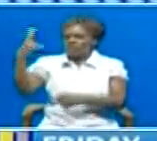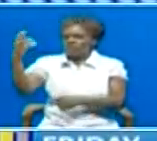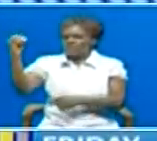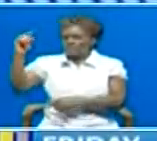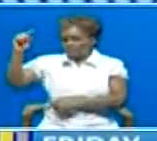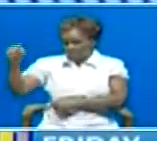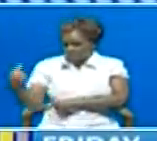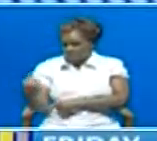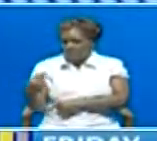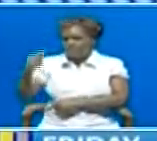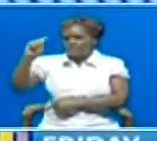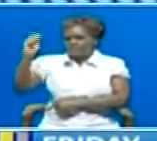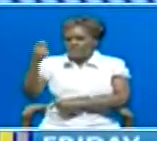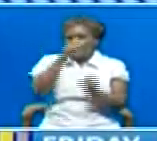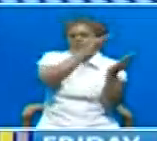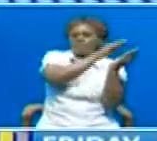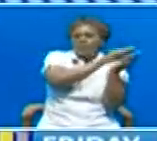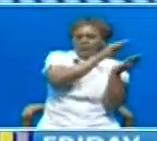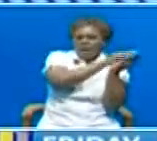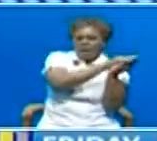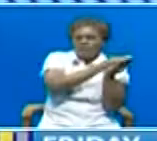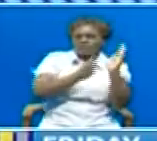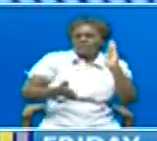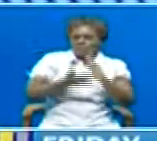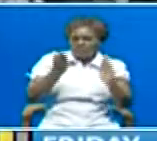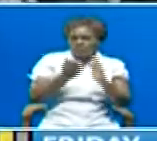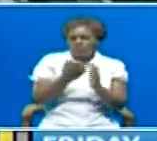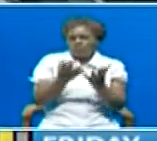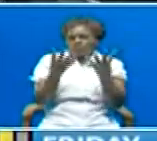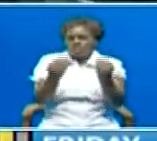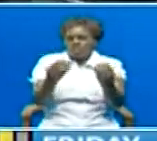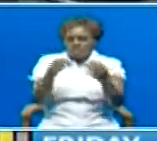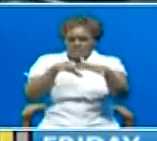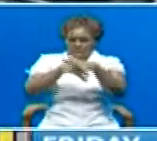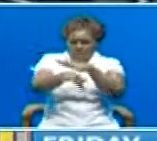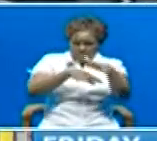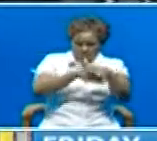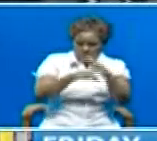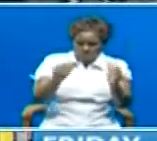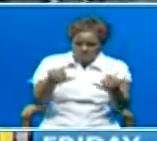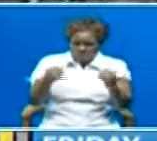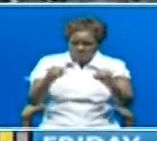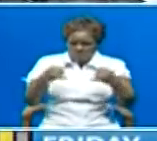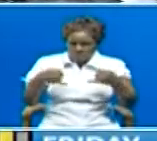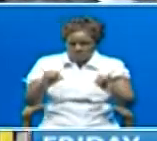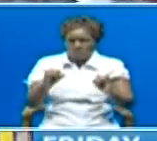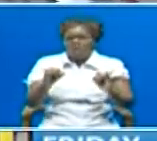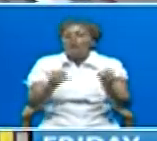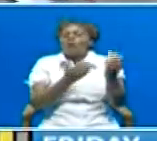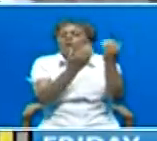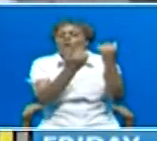20,000 shillings. Kenyan banks have been stepping up efforts to ease customer access. In an effort to reduce queuing,